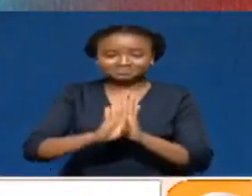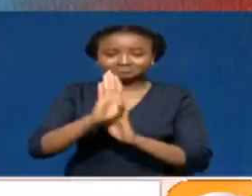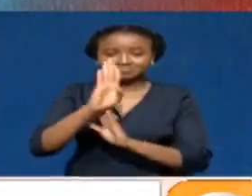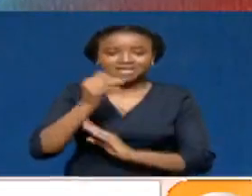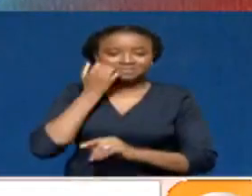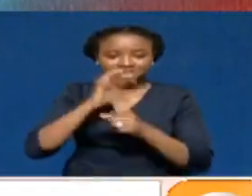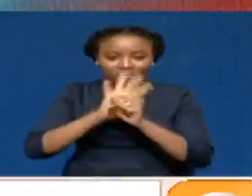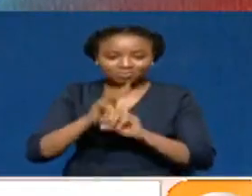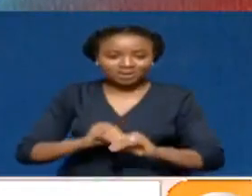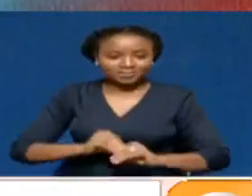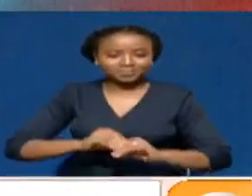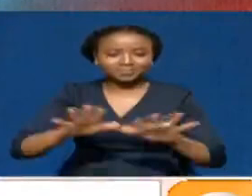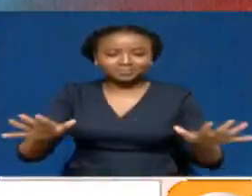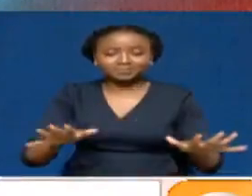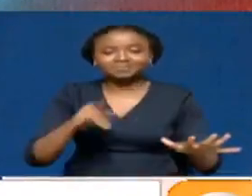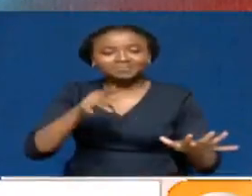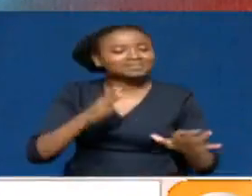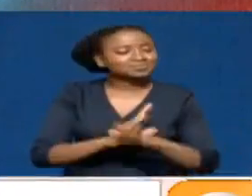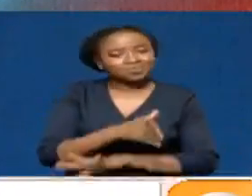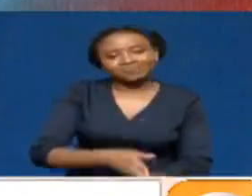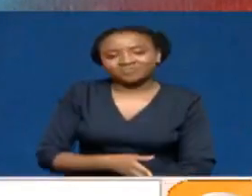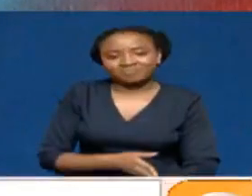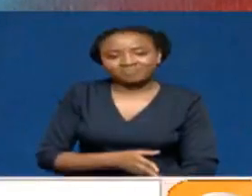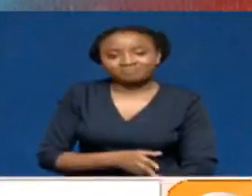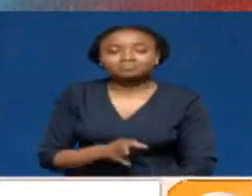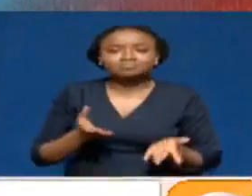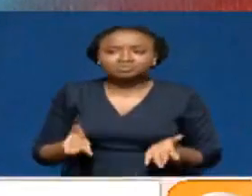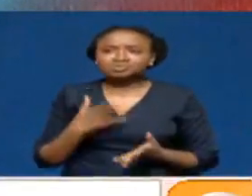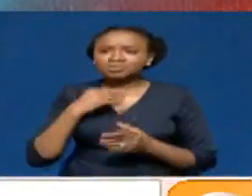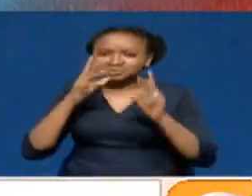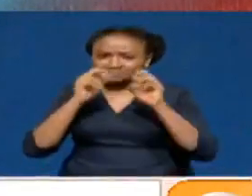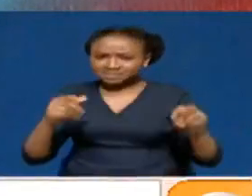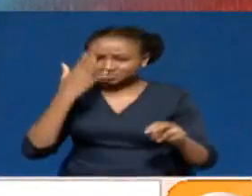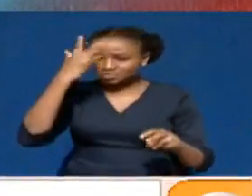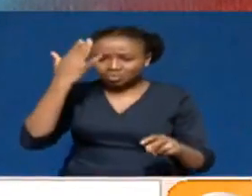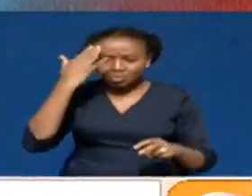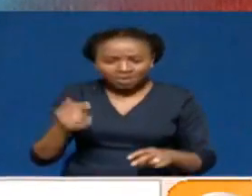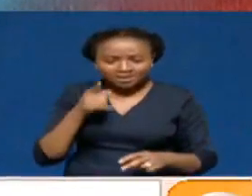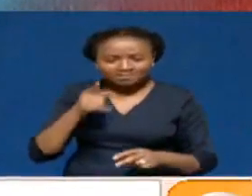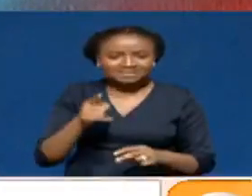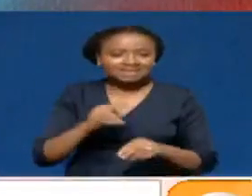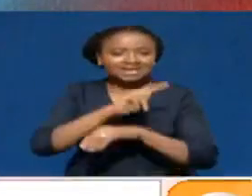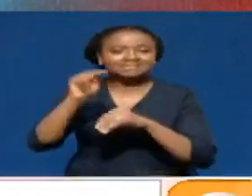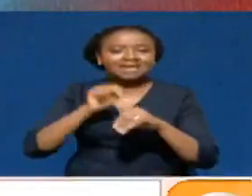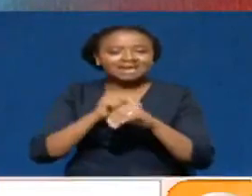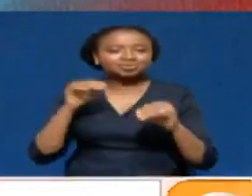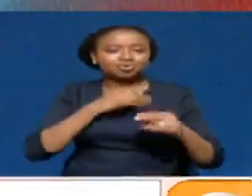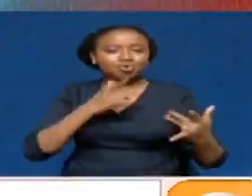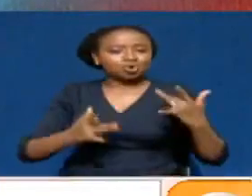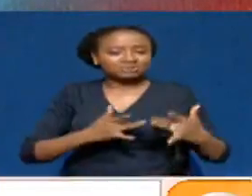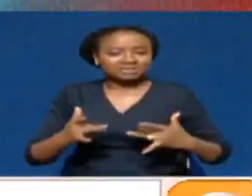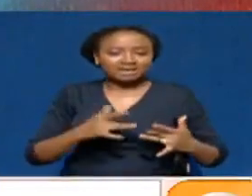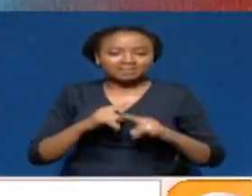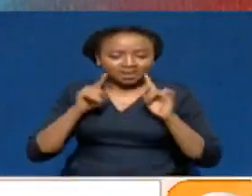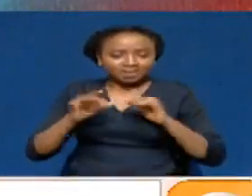twice the national test positivity rate. Tonight we examine why this is a matter of national concern as counties struggle